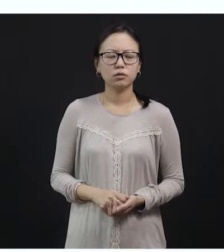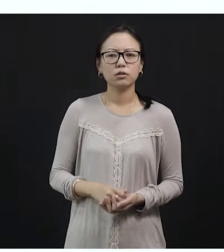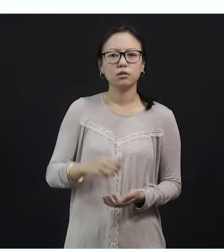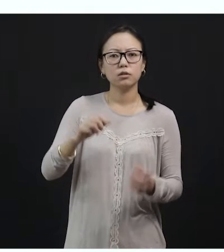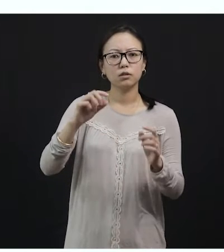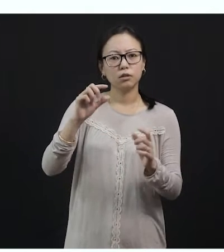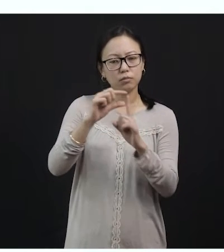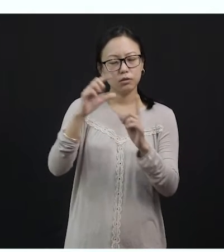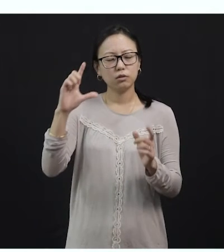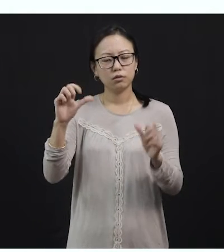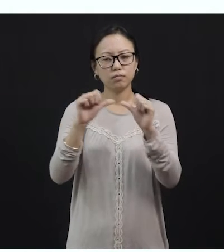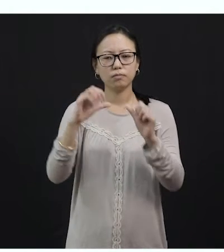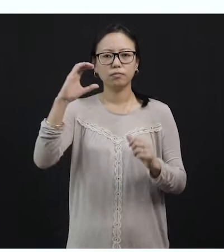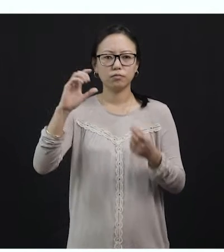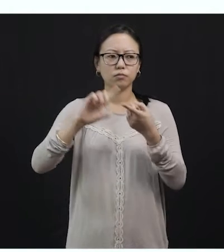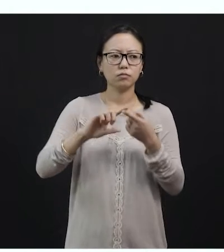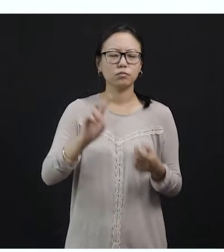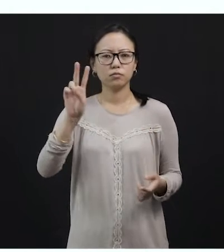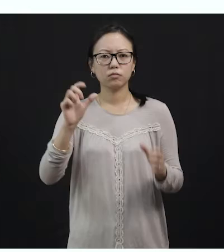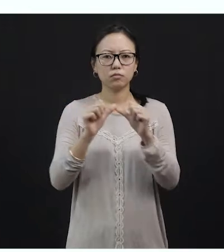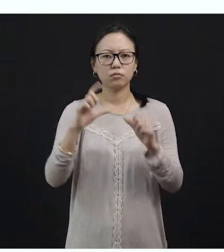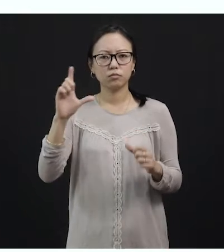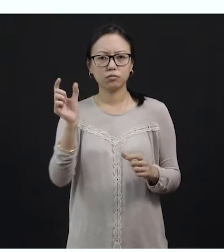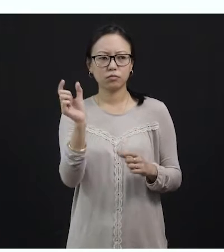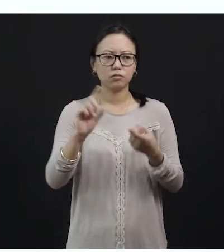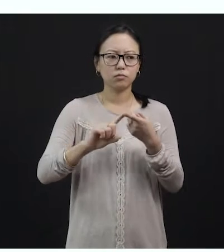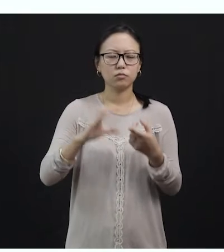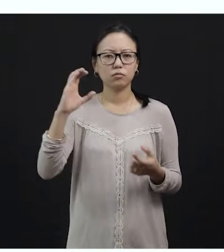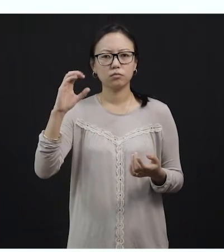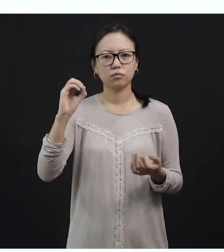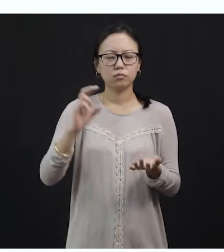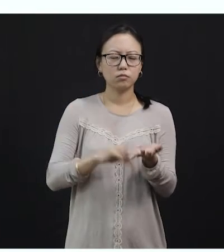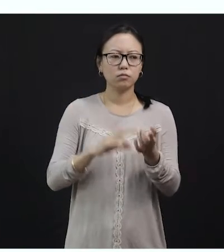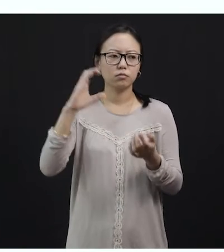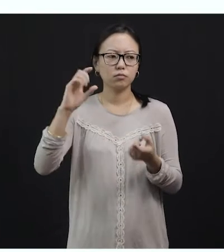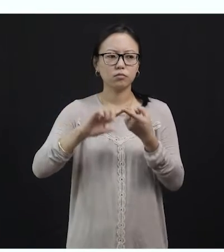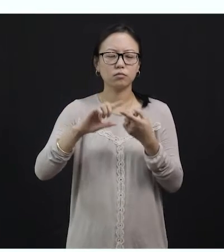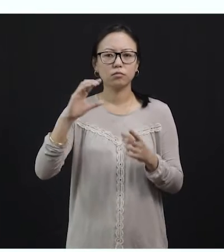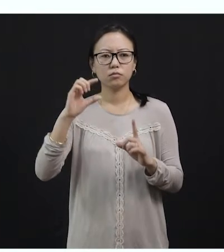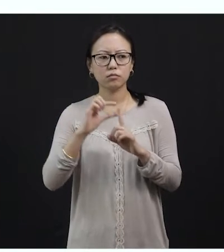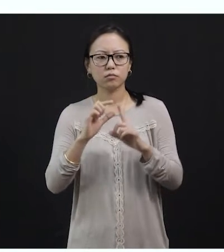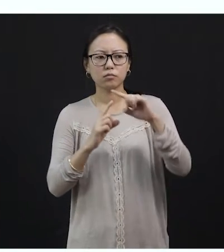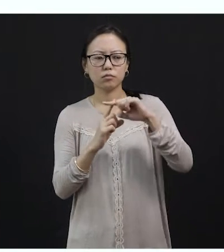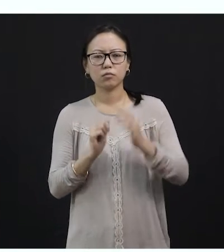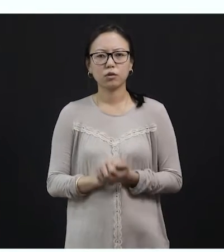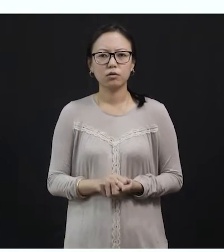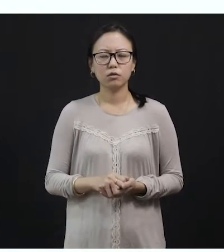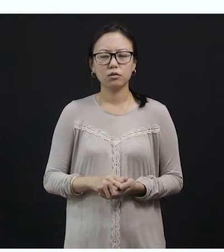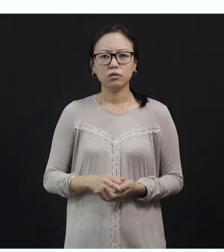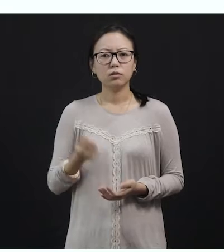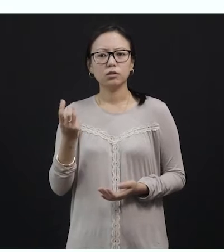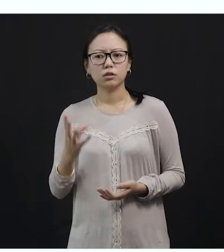between, and after, compares numbers, all right? So these are the things that we will try to achieve through this